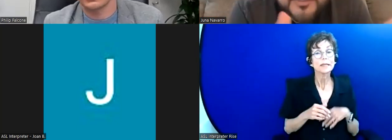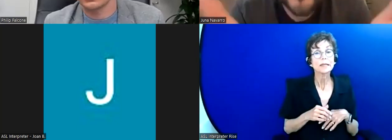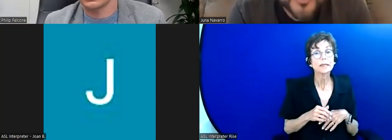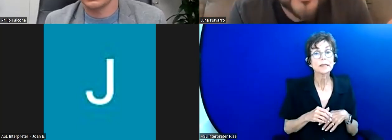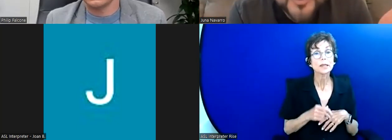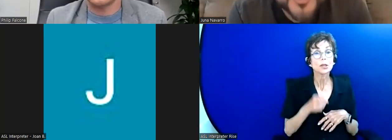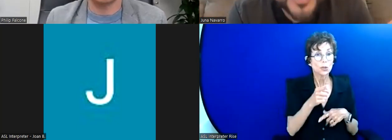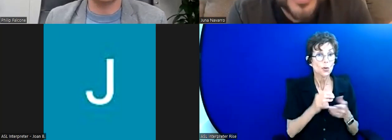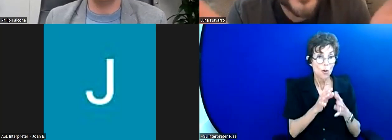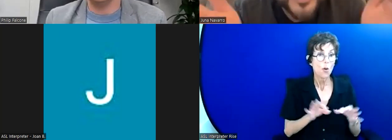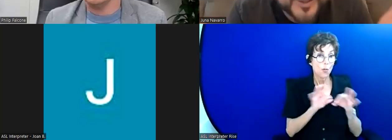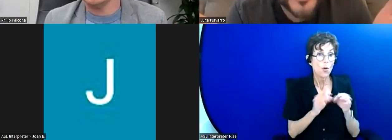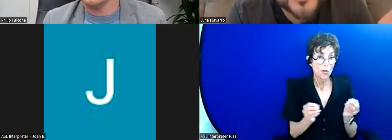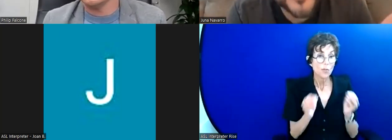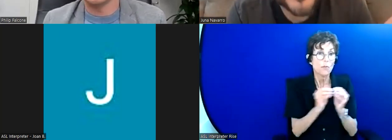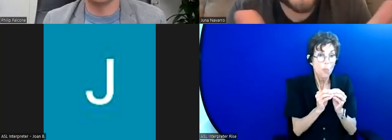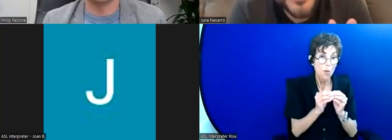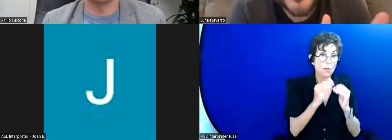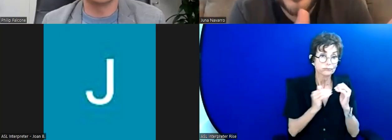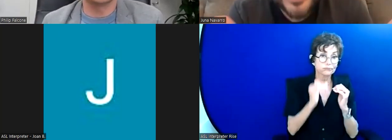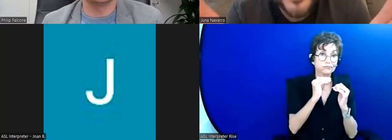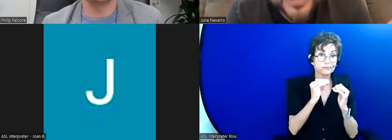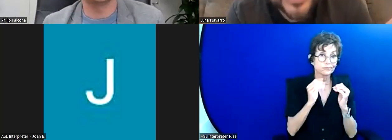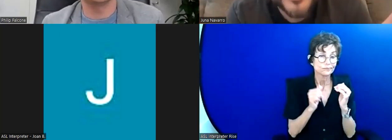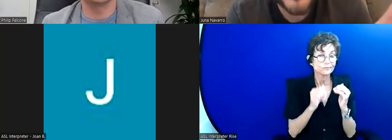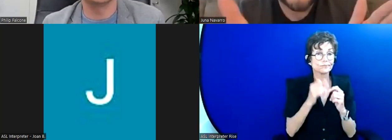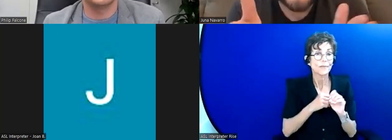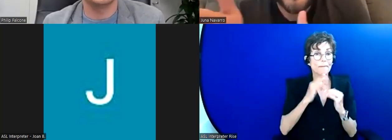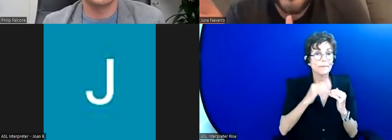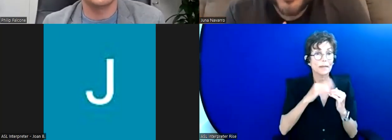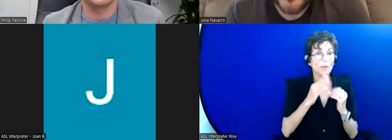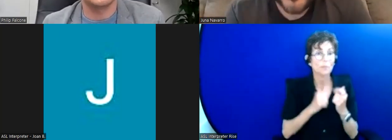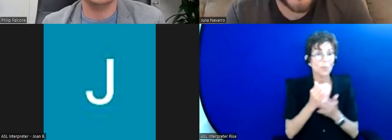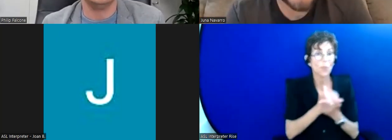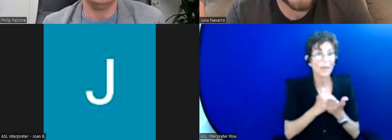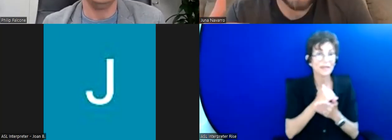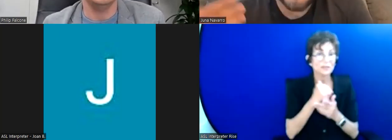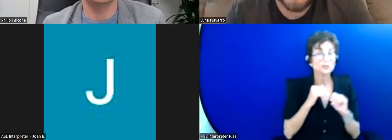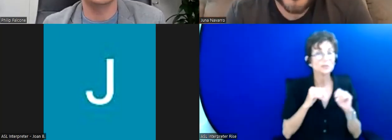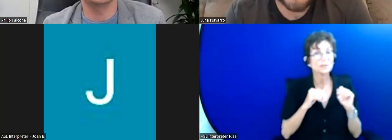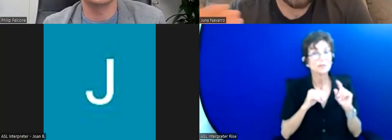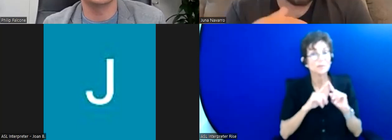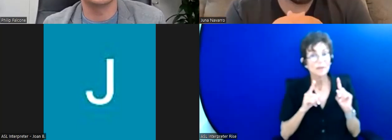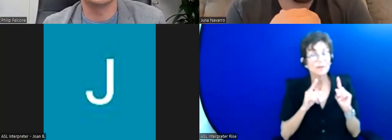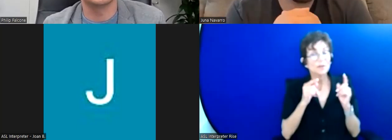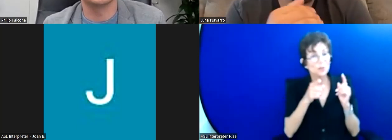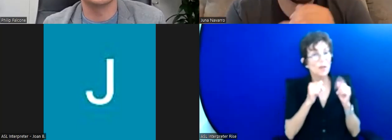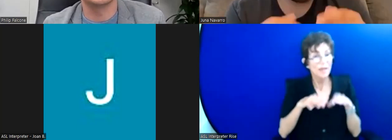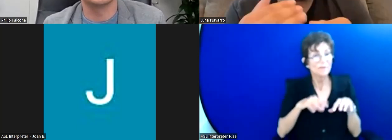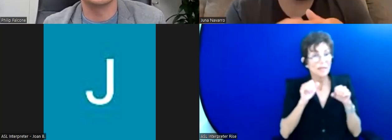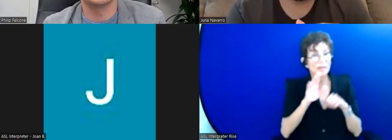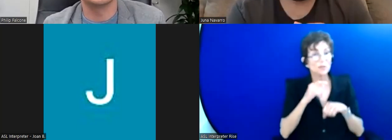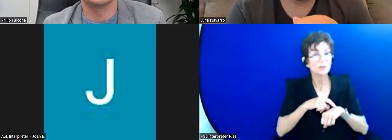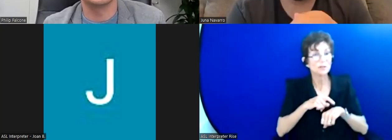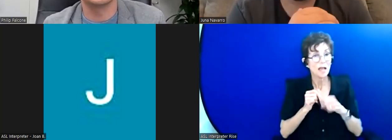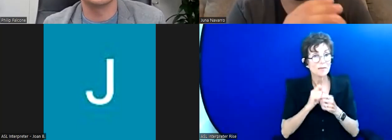a little bit more than minimum wage and your earliest projects because of the time it took you to train yourself to become that artist as well. So that's